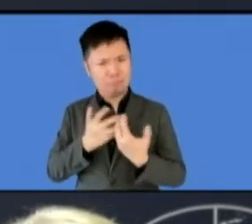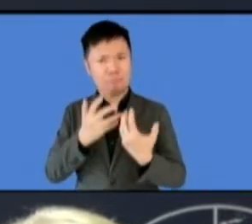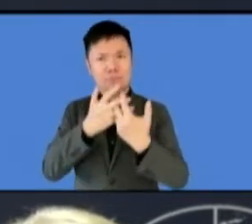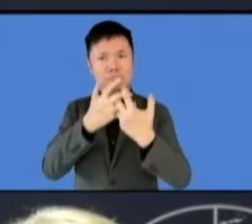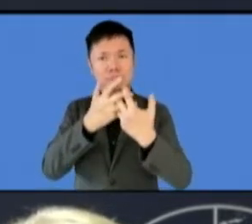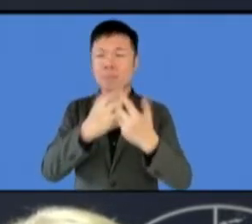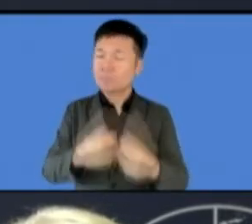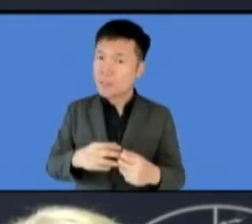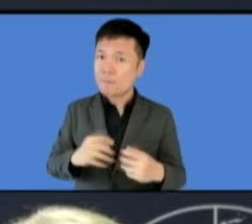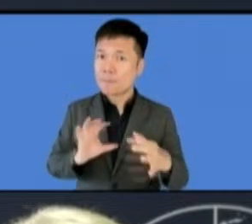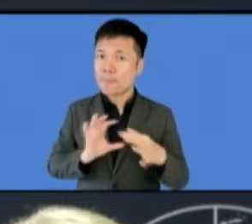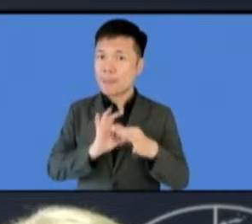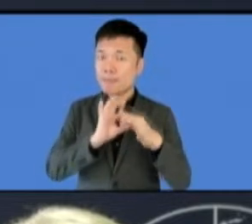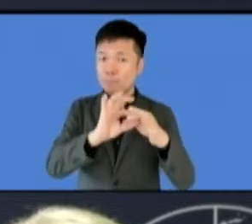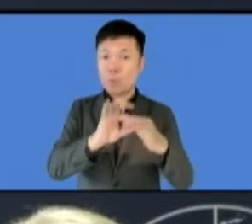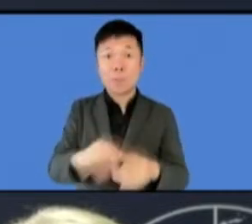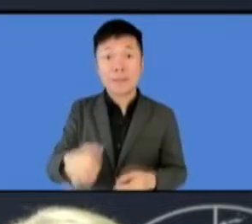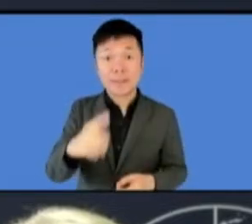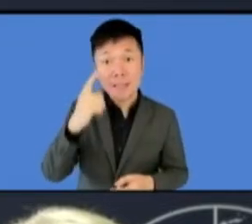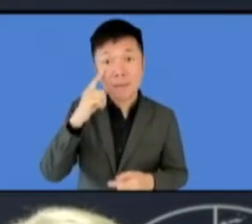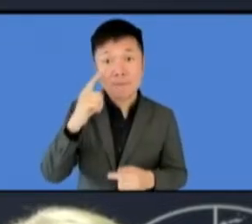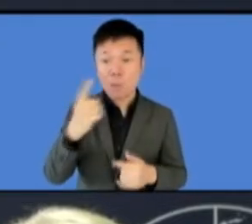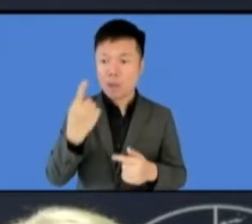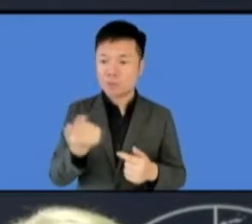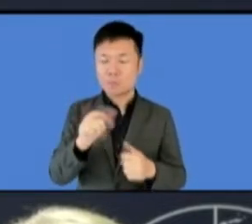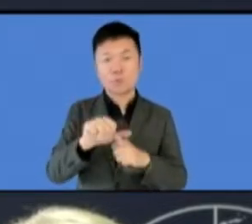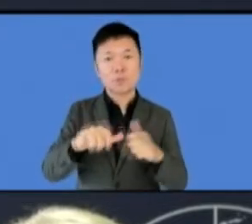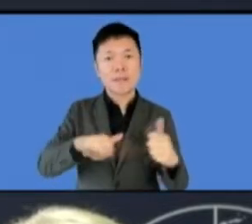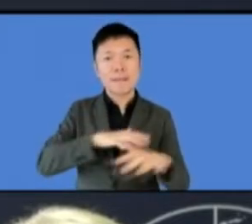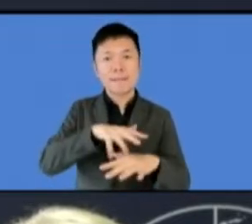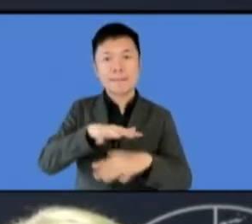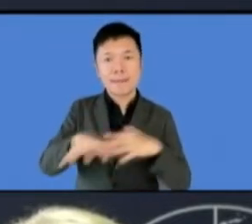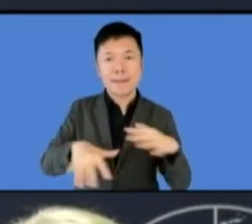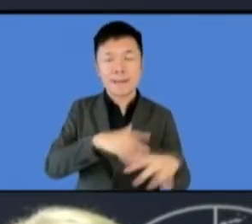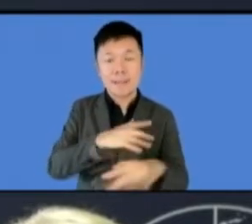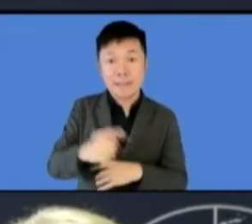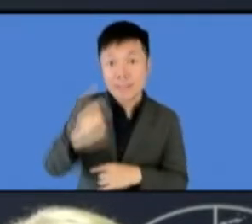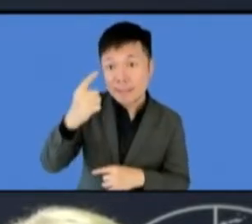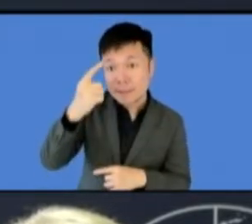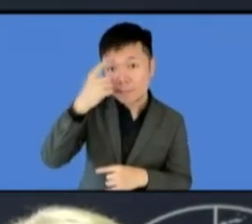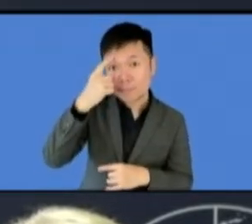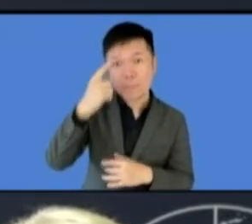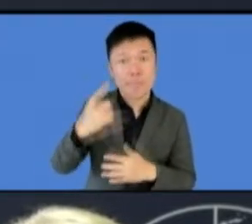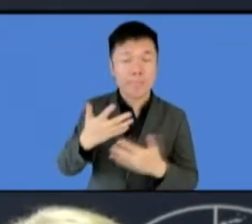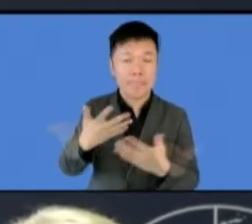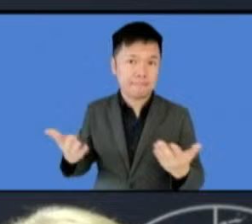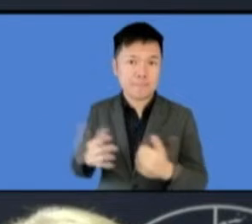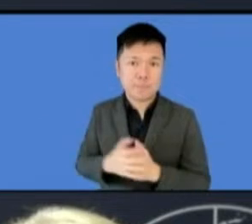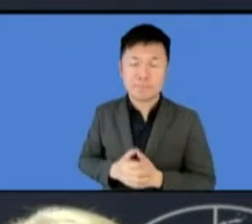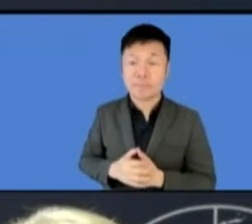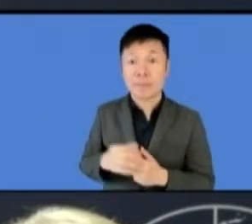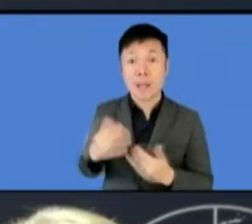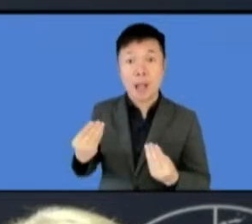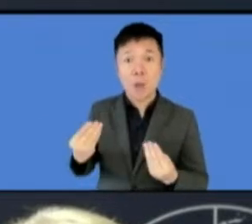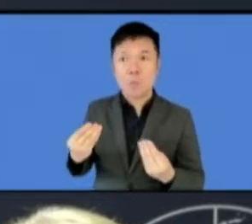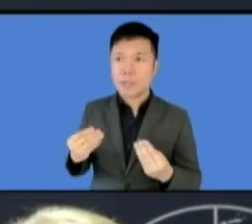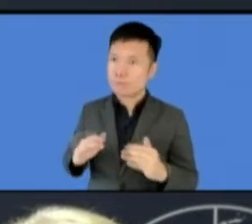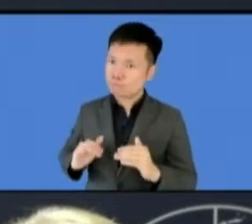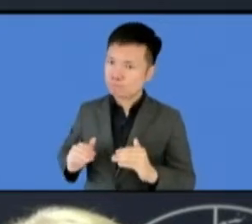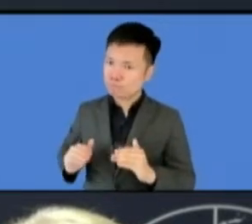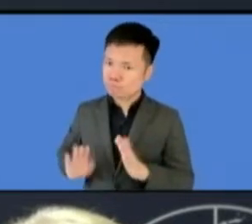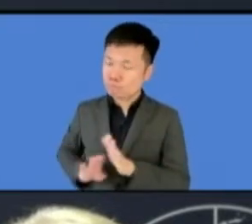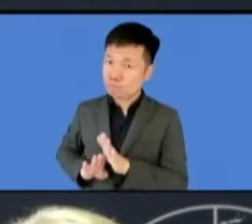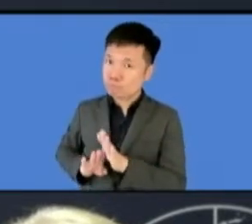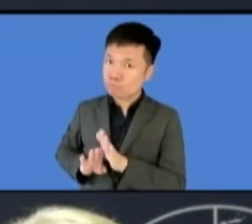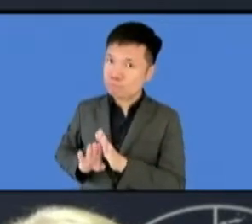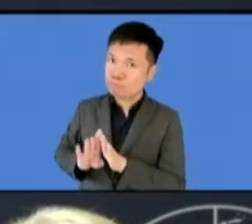construct a society and think about the way that we will develop, I think, all of the generations